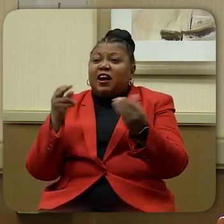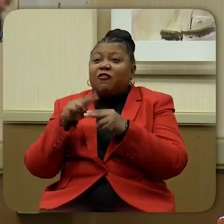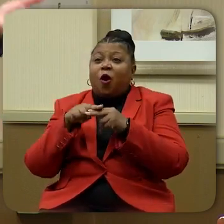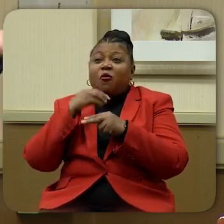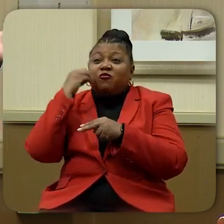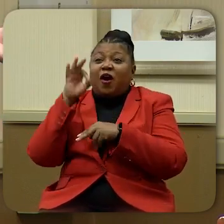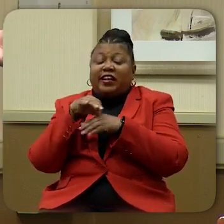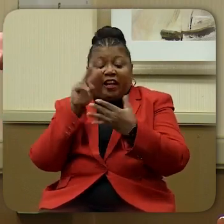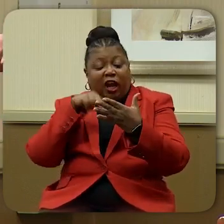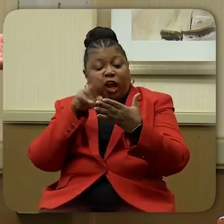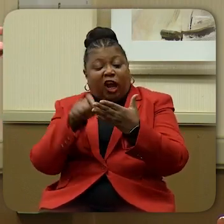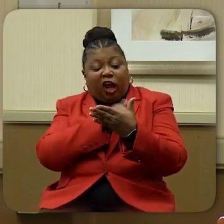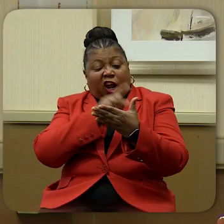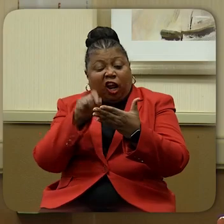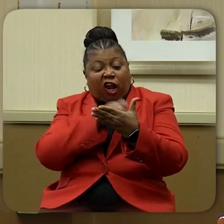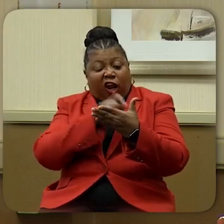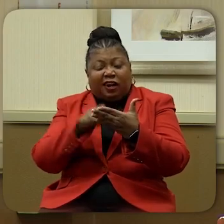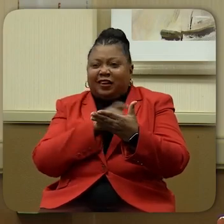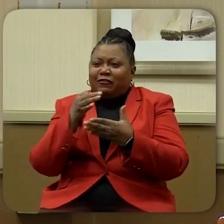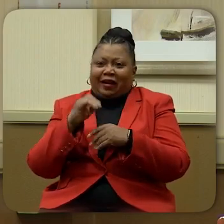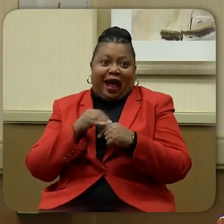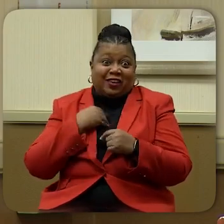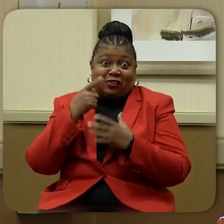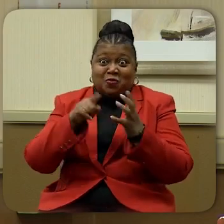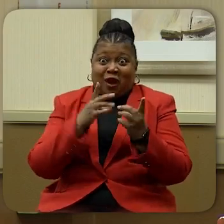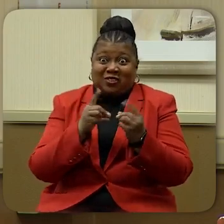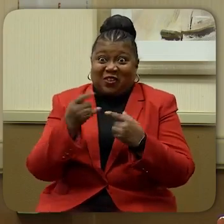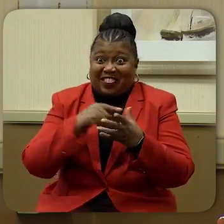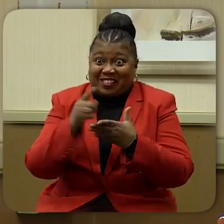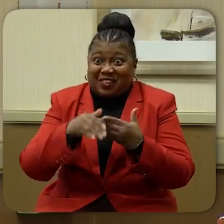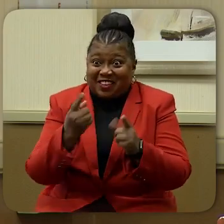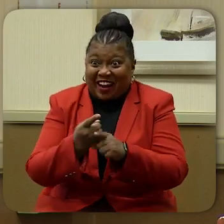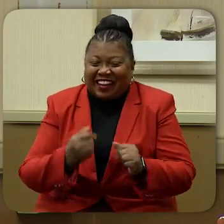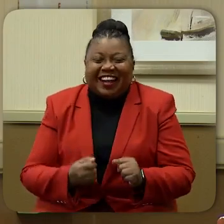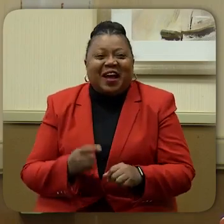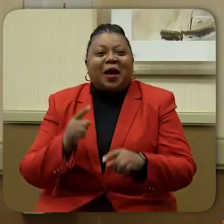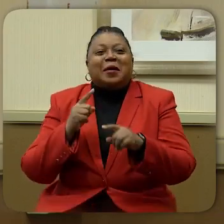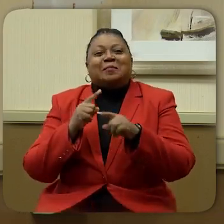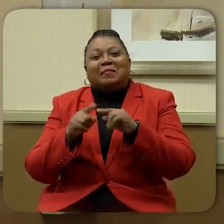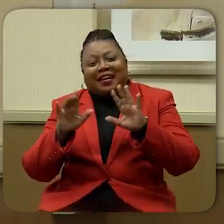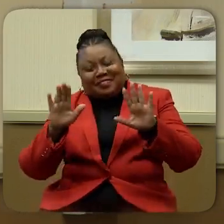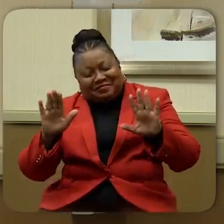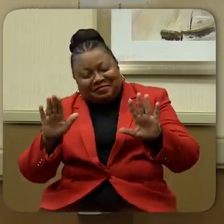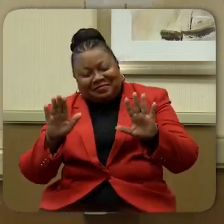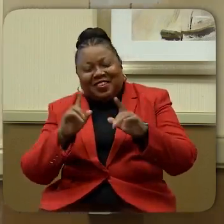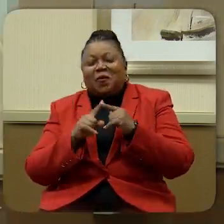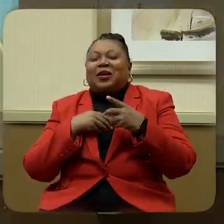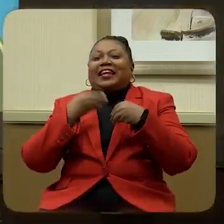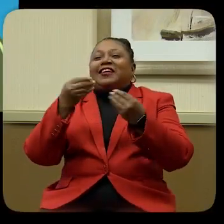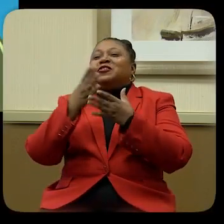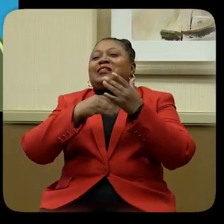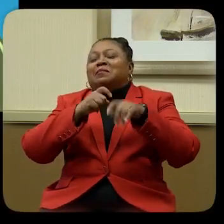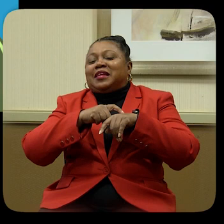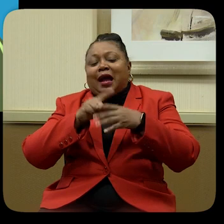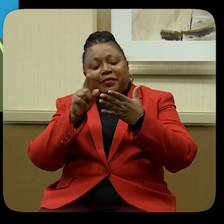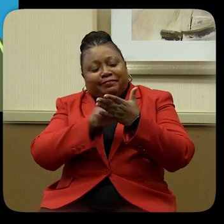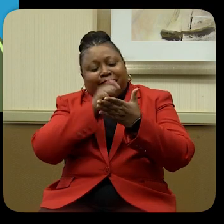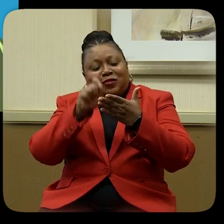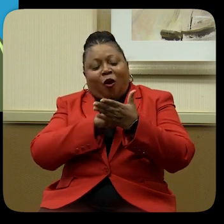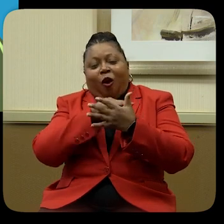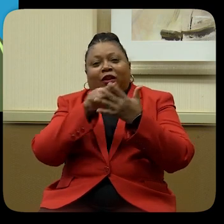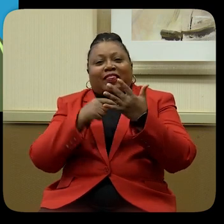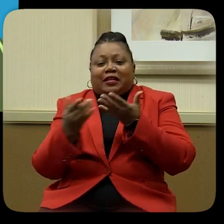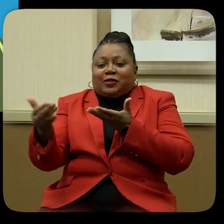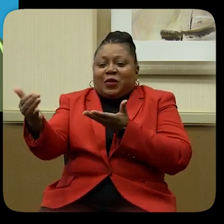night reading through my PowerPoints? I mean, I know that's what you're all gonna do this weekend, but we're gonna give you some time to look through all the things